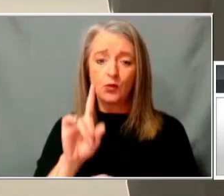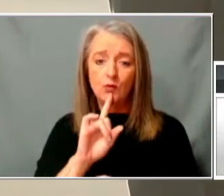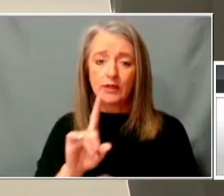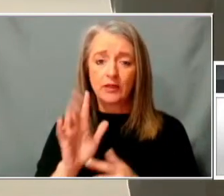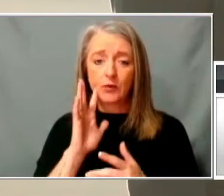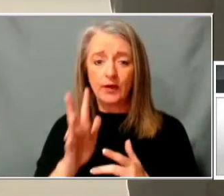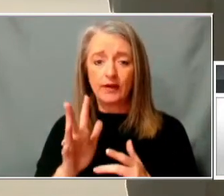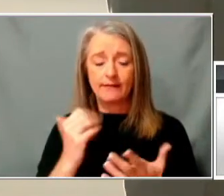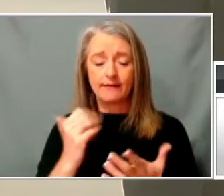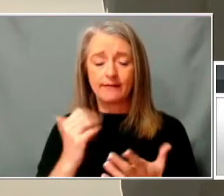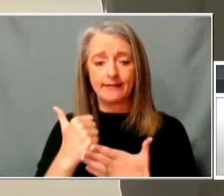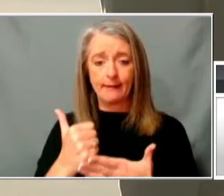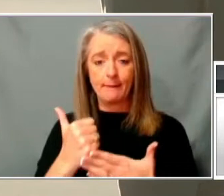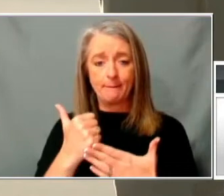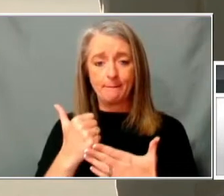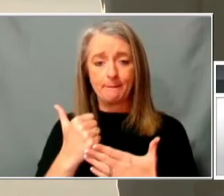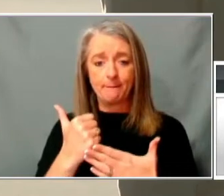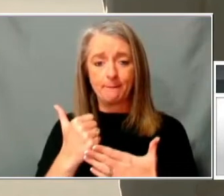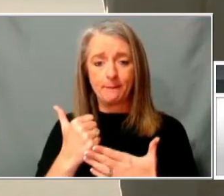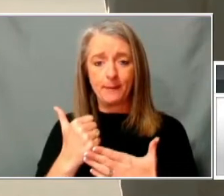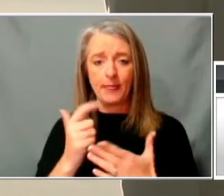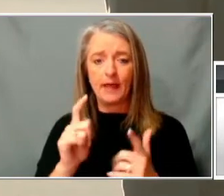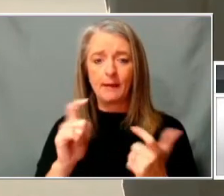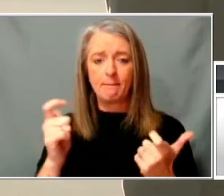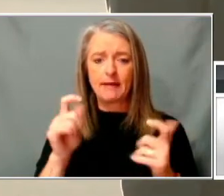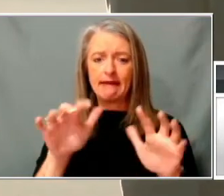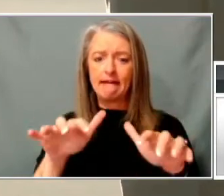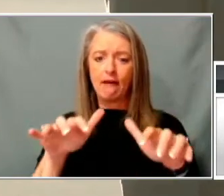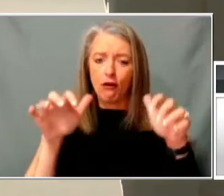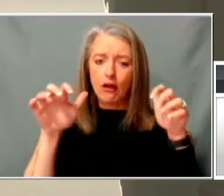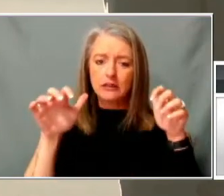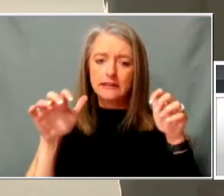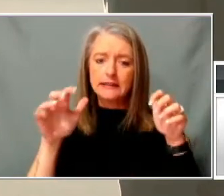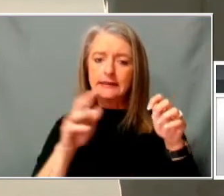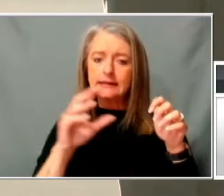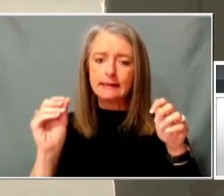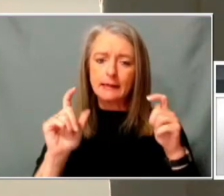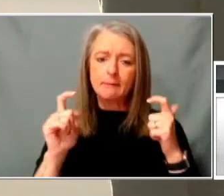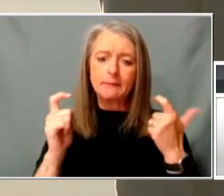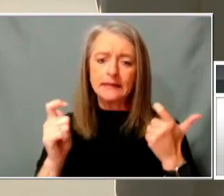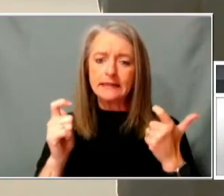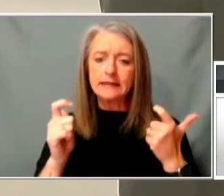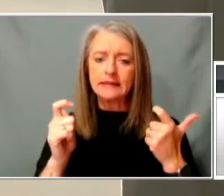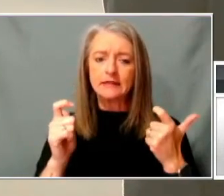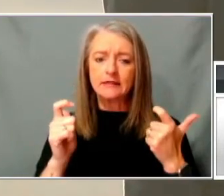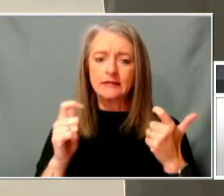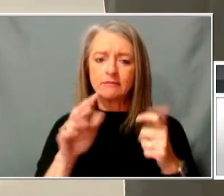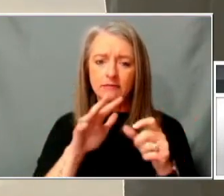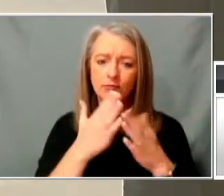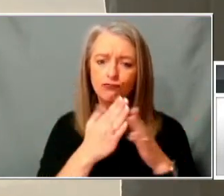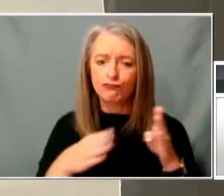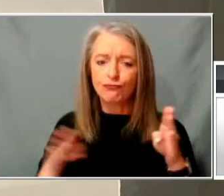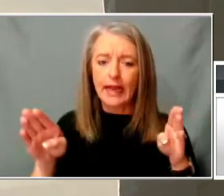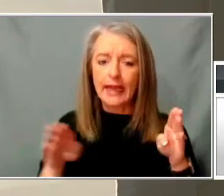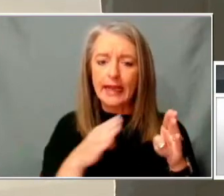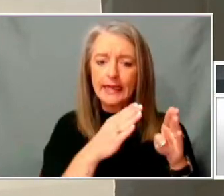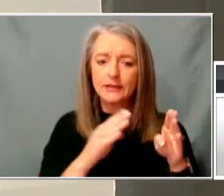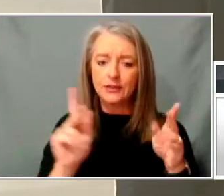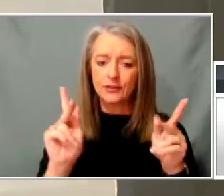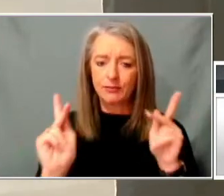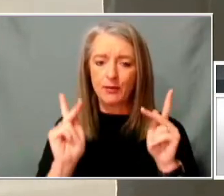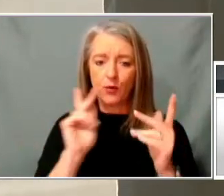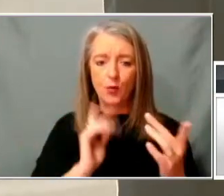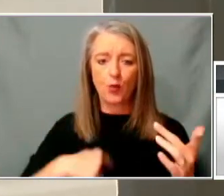like they have such a big audience and a big range of people that they can reach with this